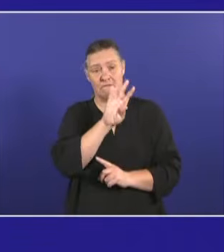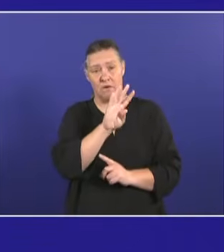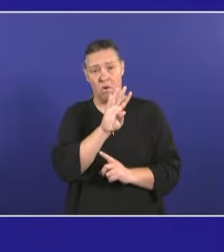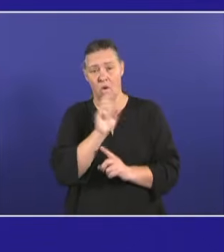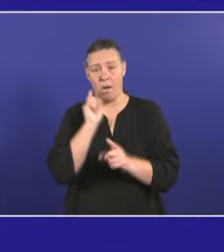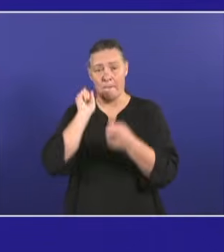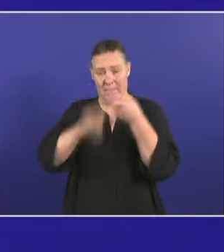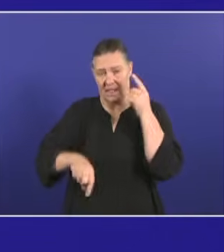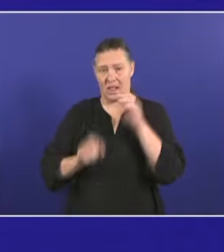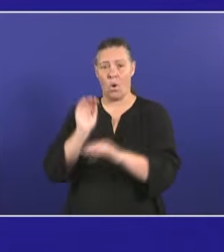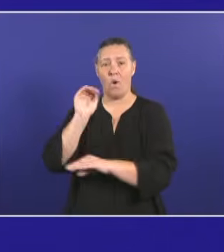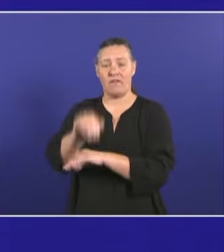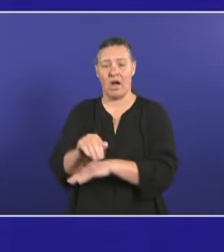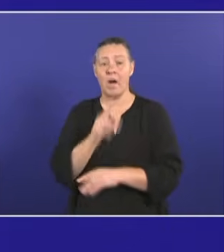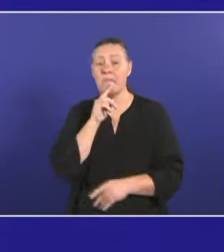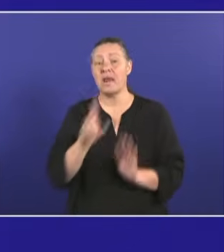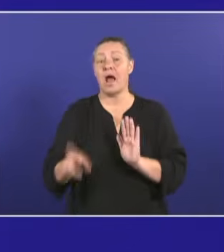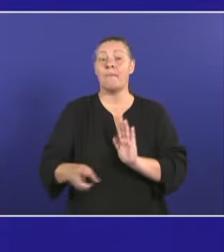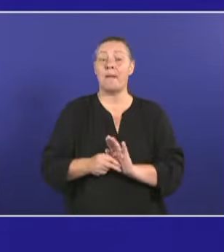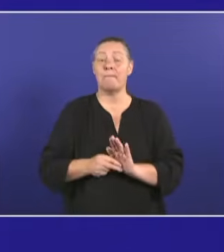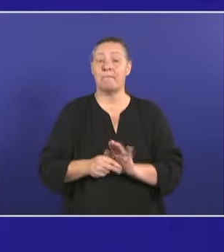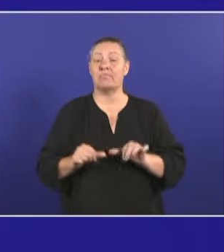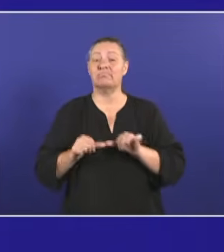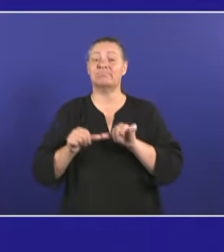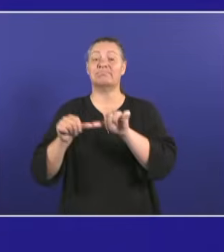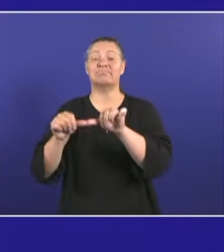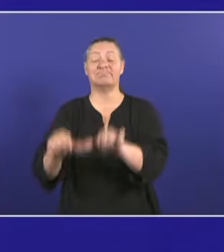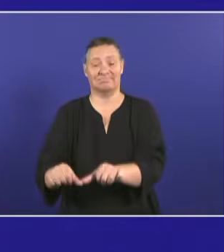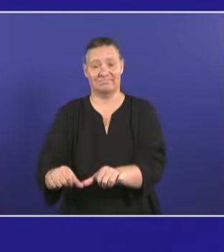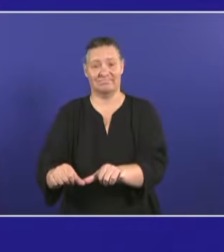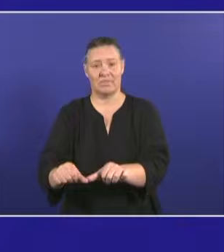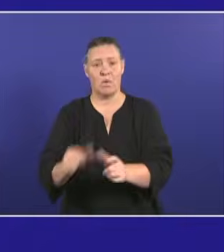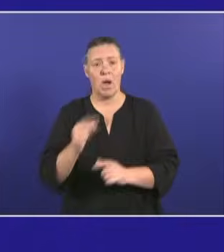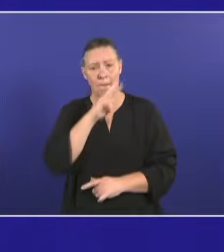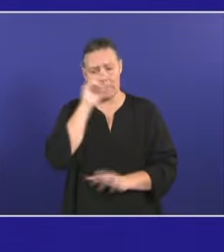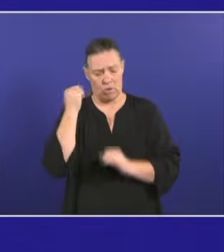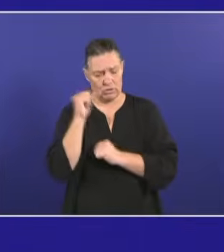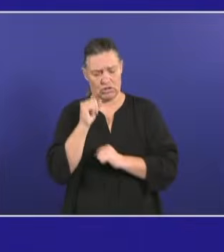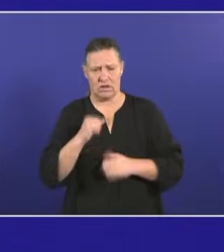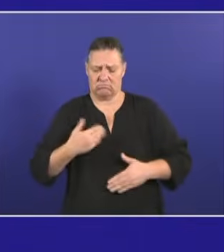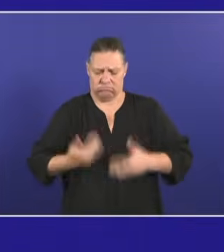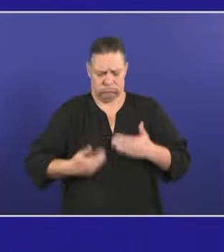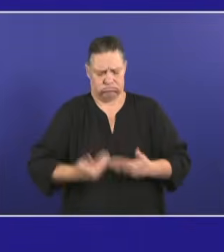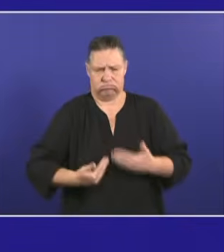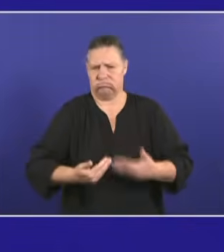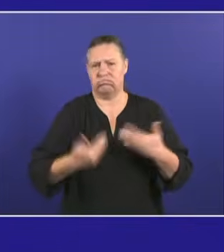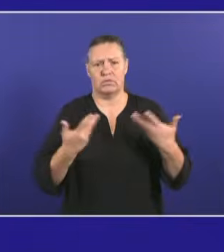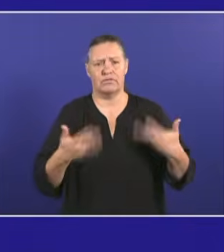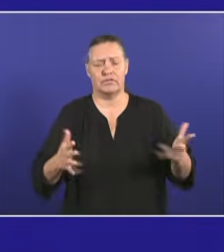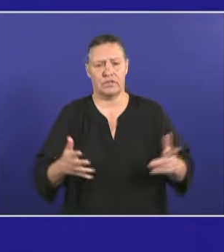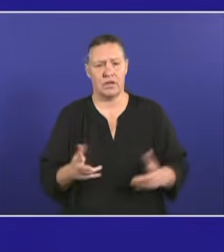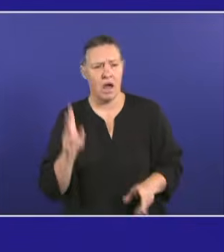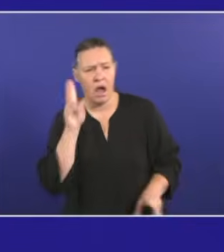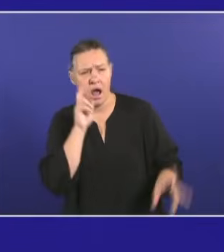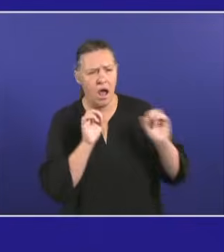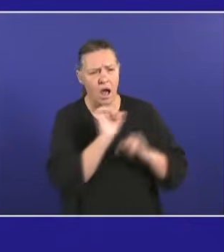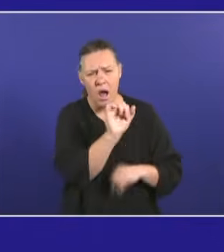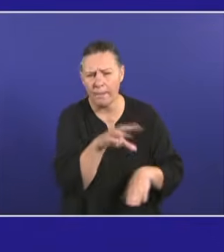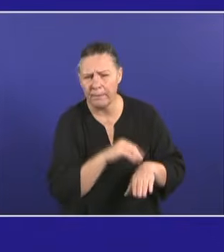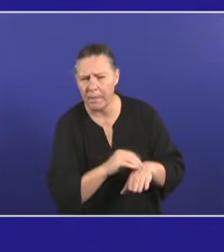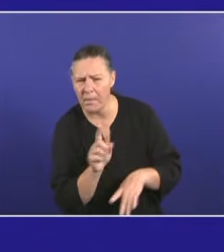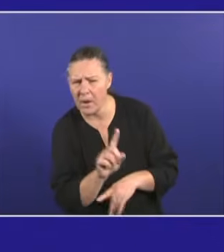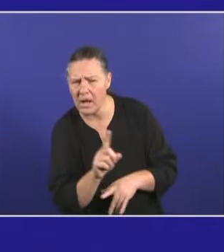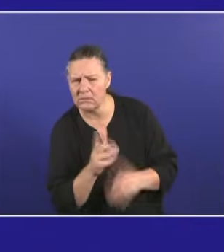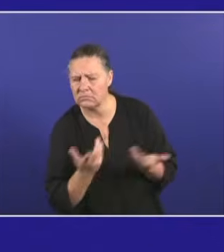on track for a record number if we carry on, because our blue machine is already in motion. Speaking to voters, listening to their issues,